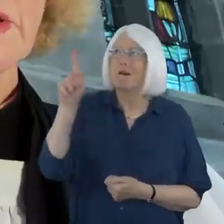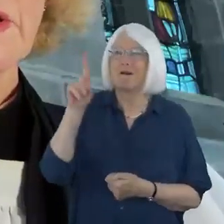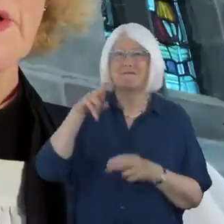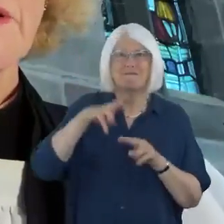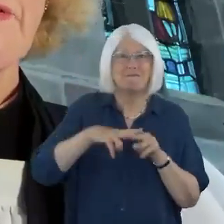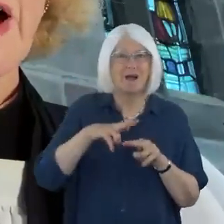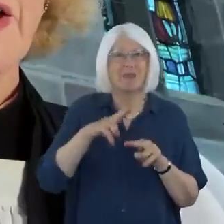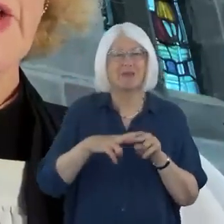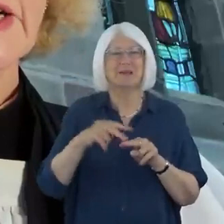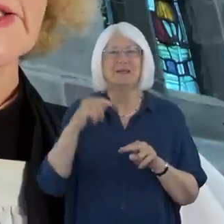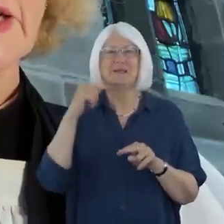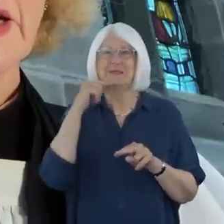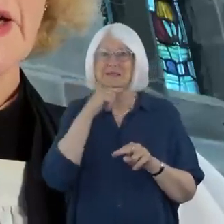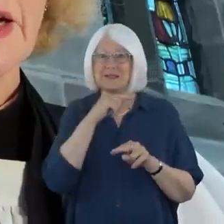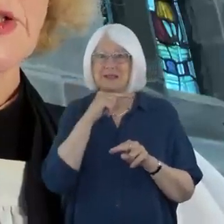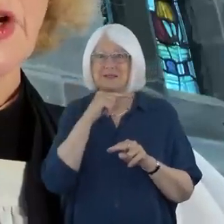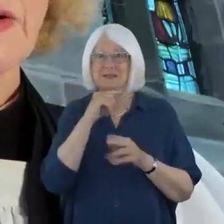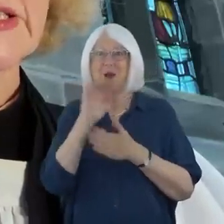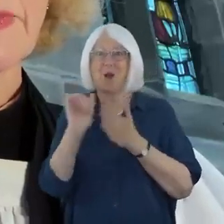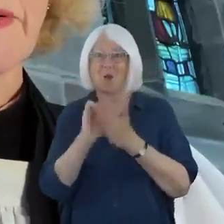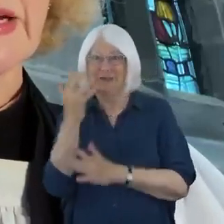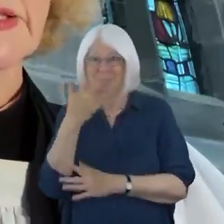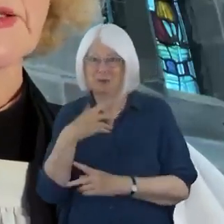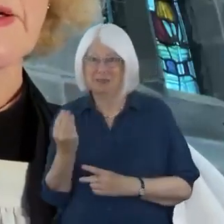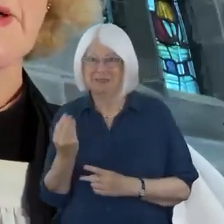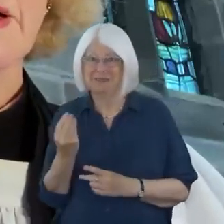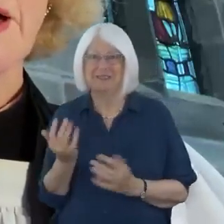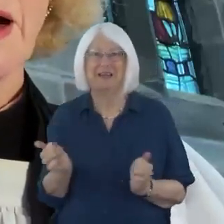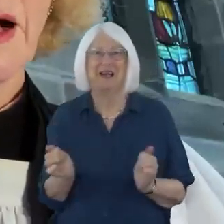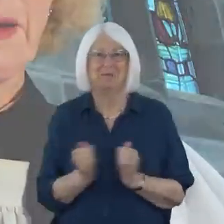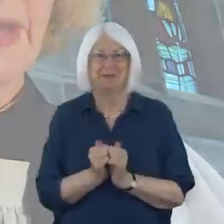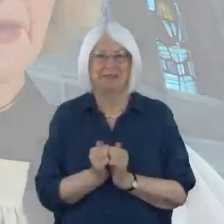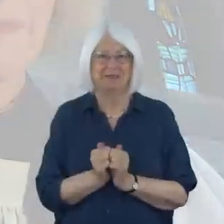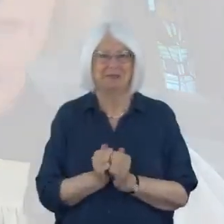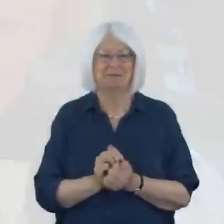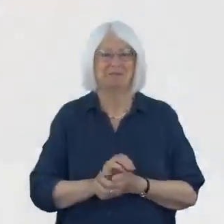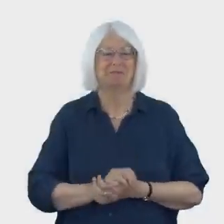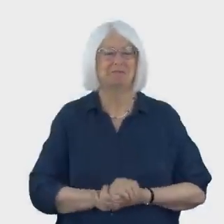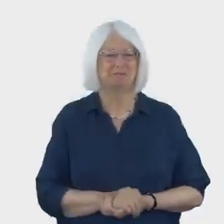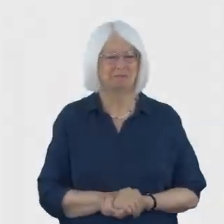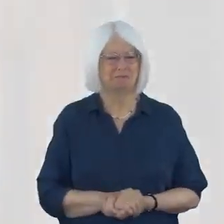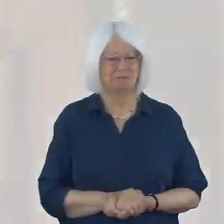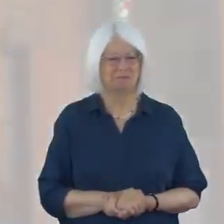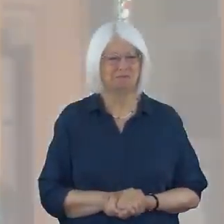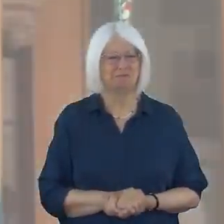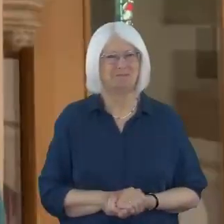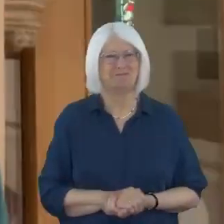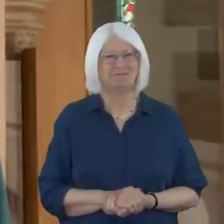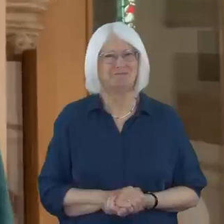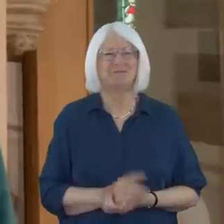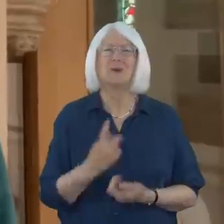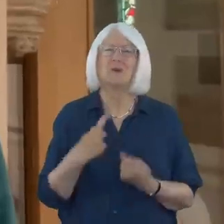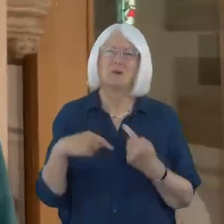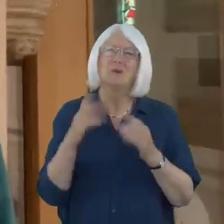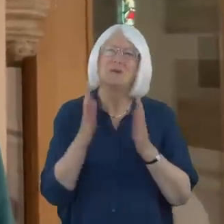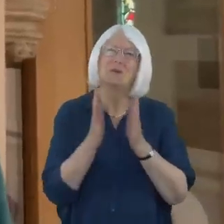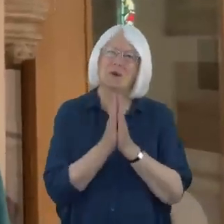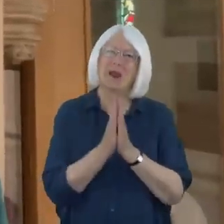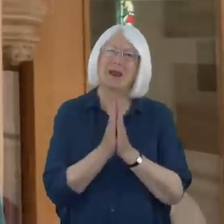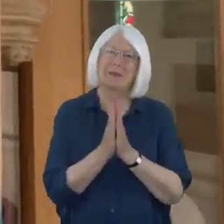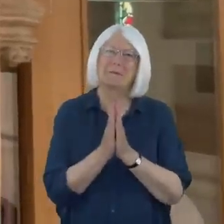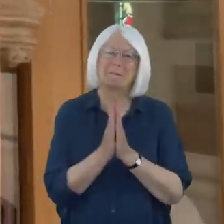God, Father, Son, and Holy Spirit. Amen. Let us pray.